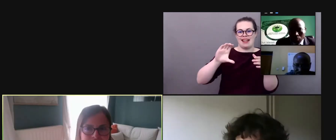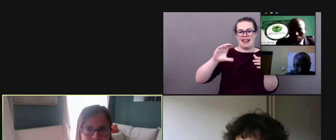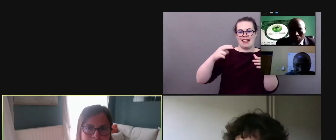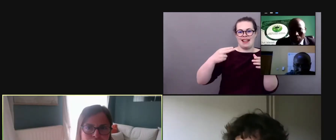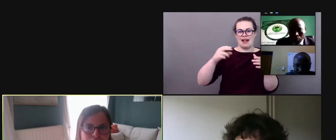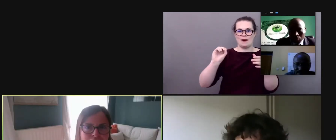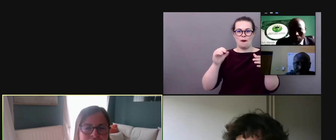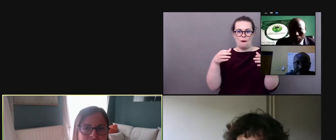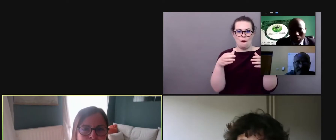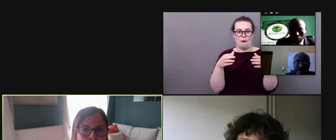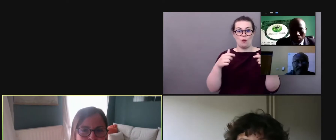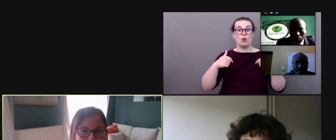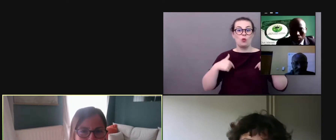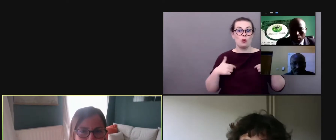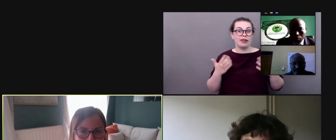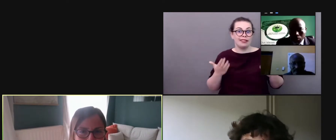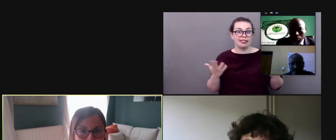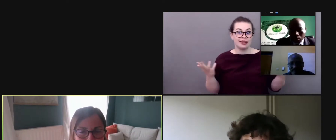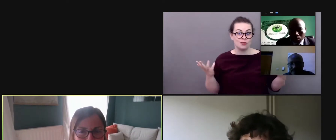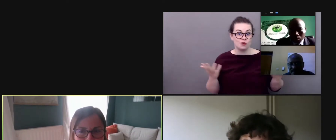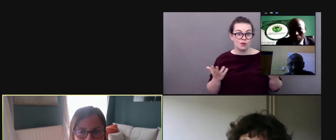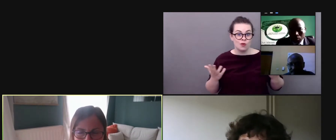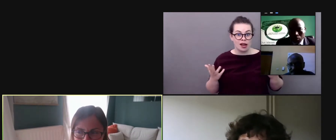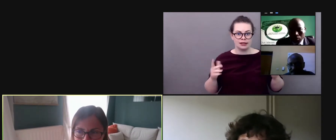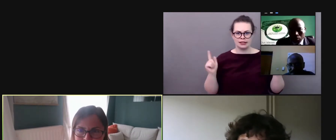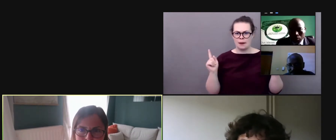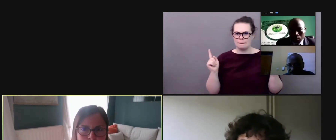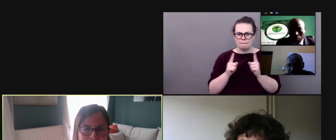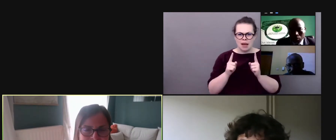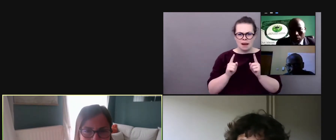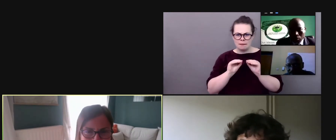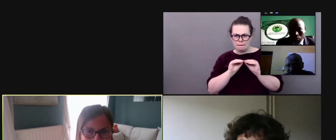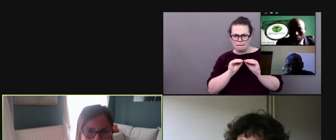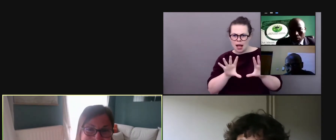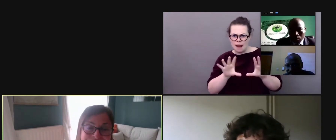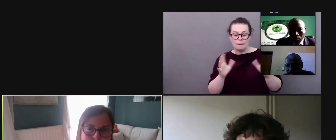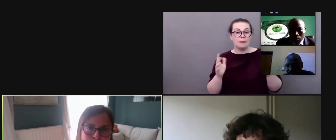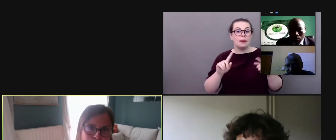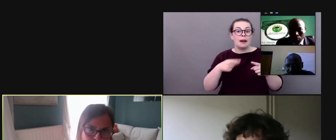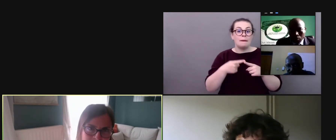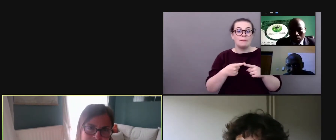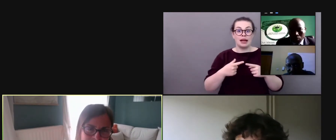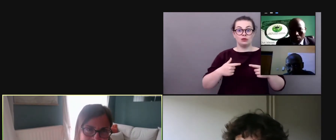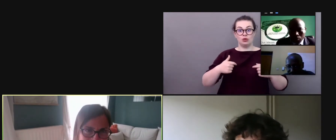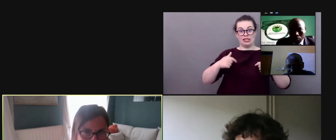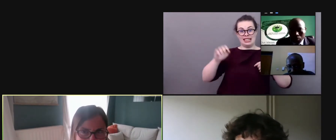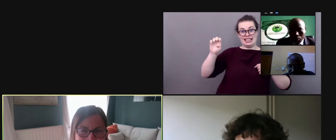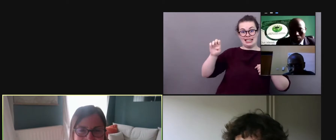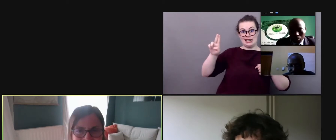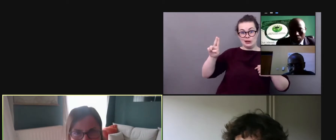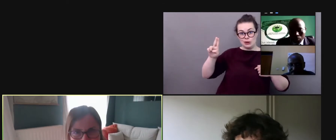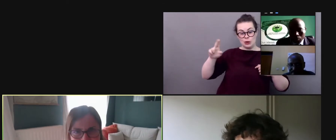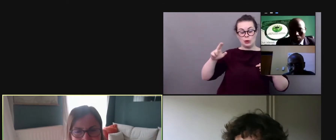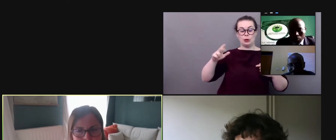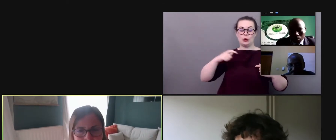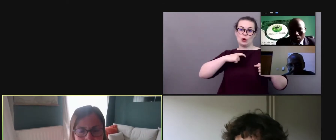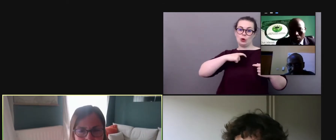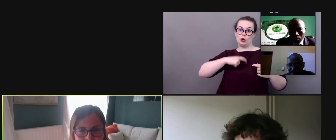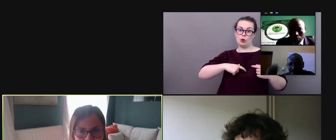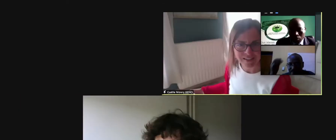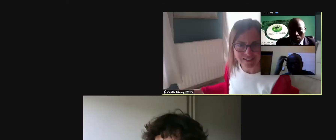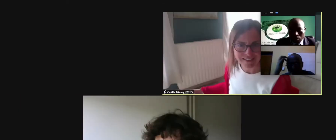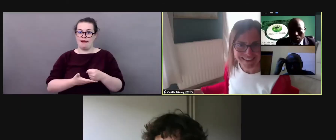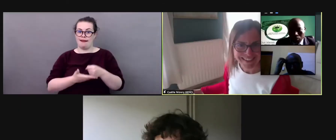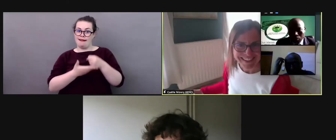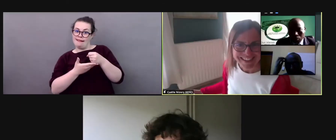giving you a snapshot of what the communication on humanitarian, EU humanitarian aid says